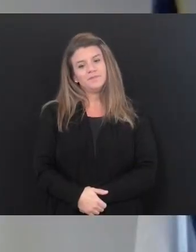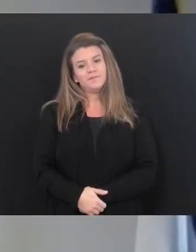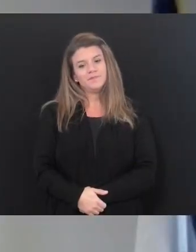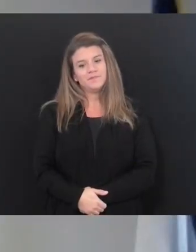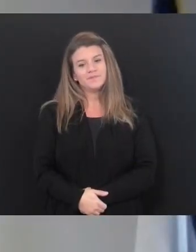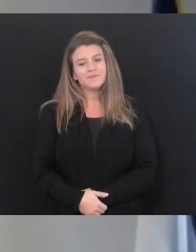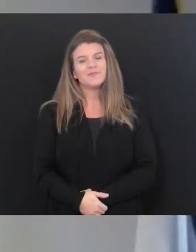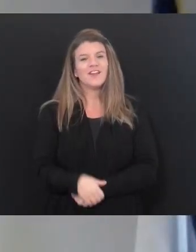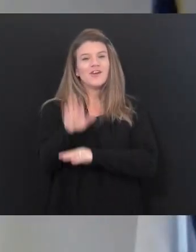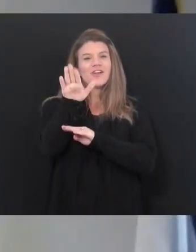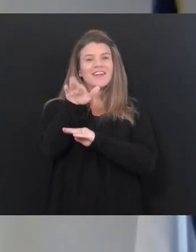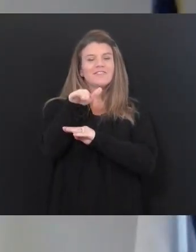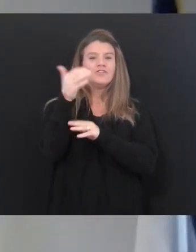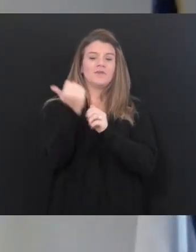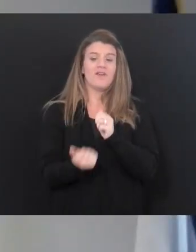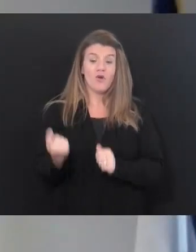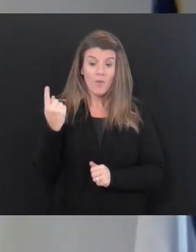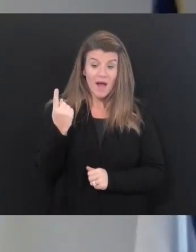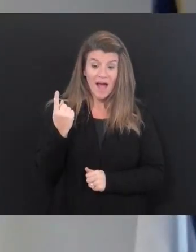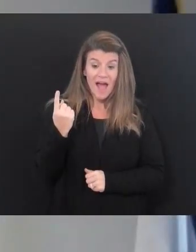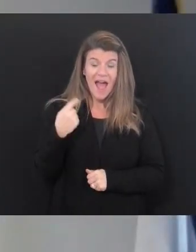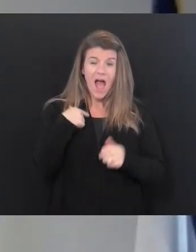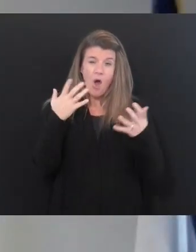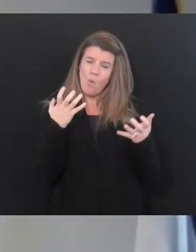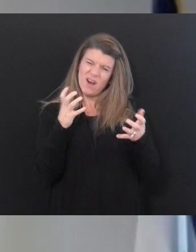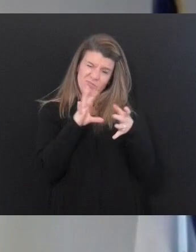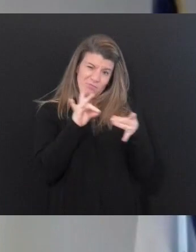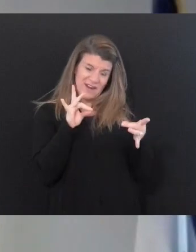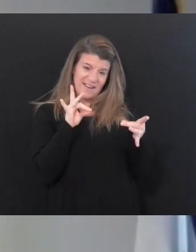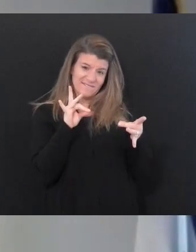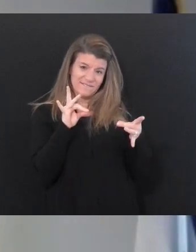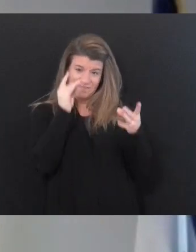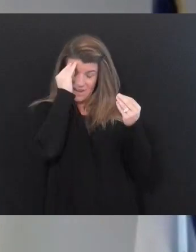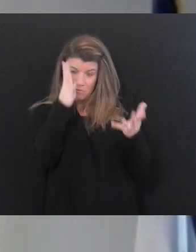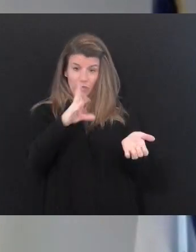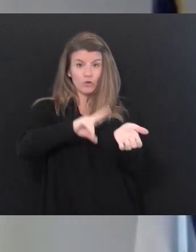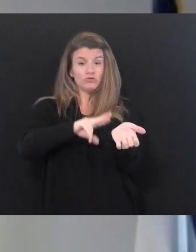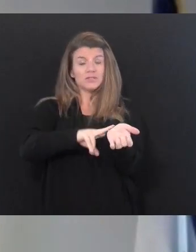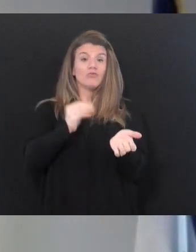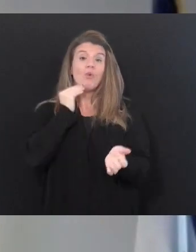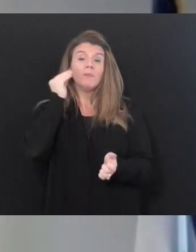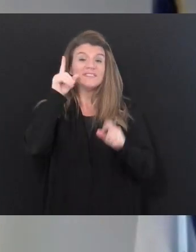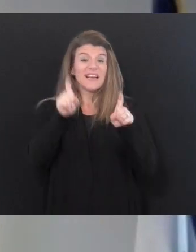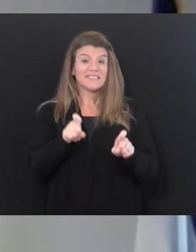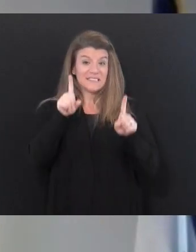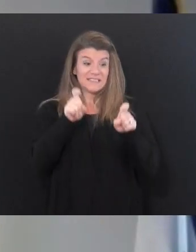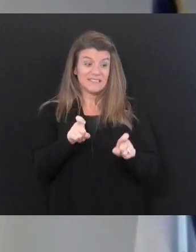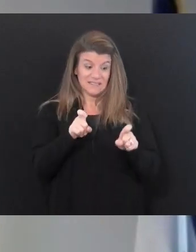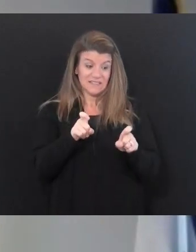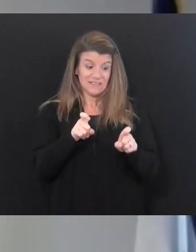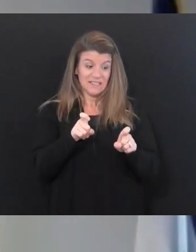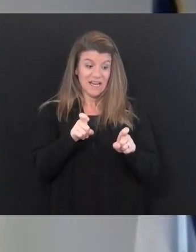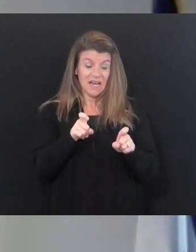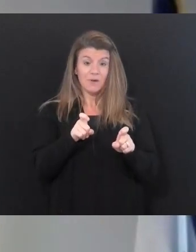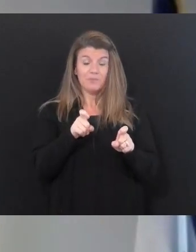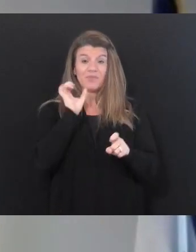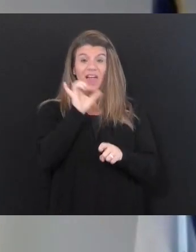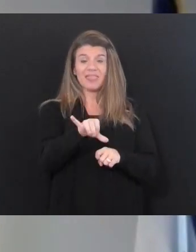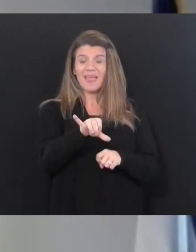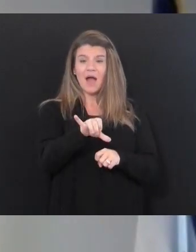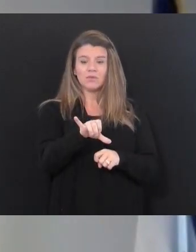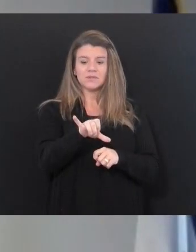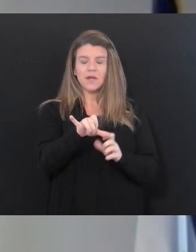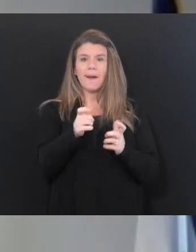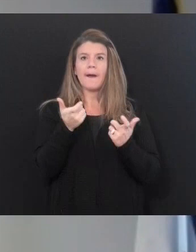Good afternoon, everyone. Let me give a brief update on our nursing home testing efforts. Again, that was a